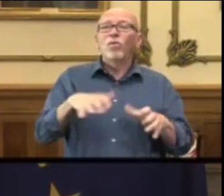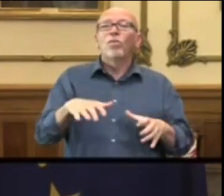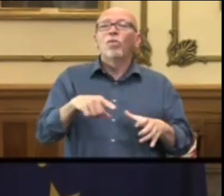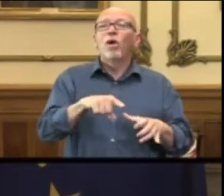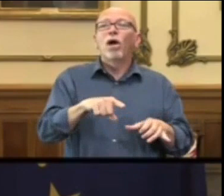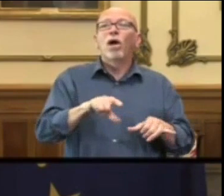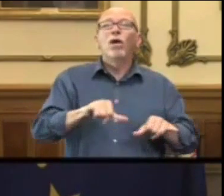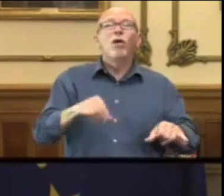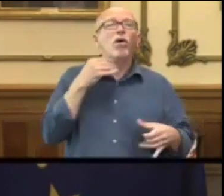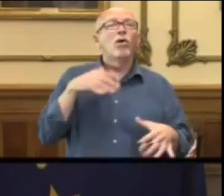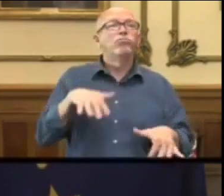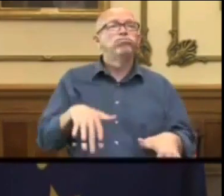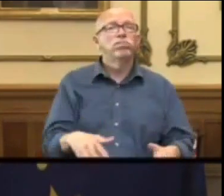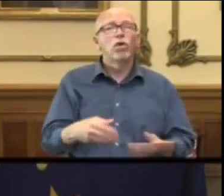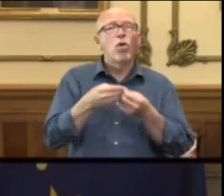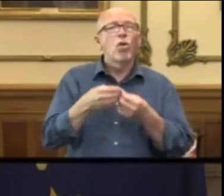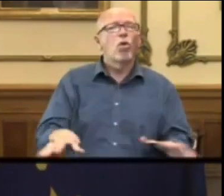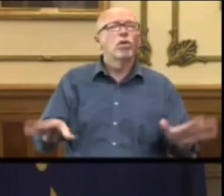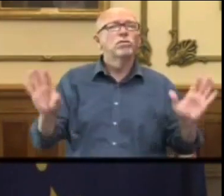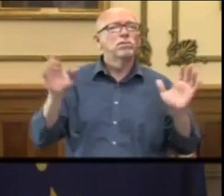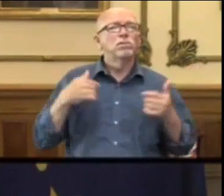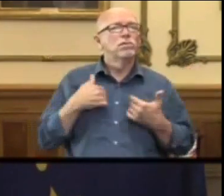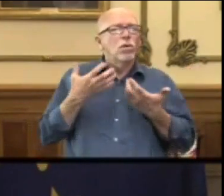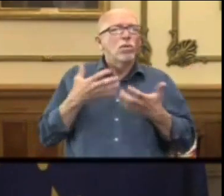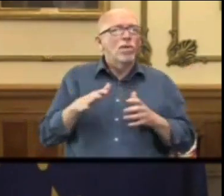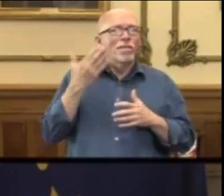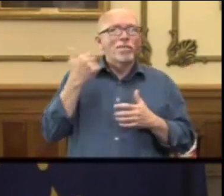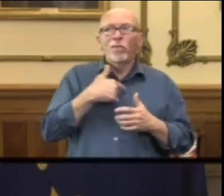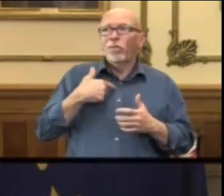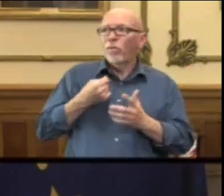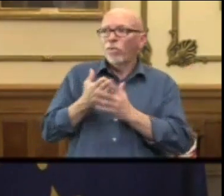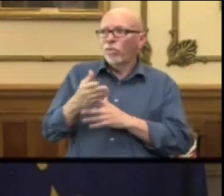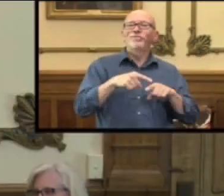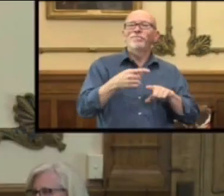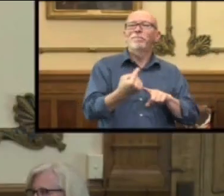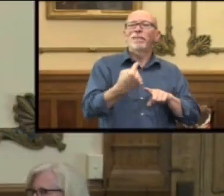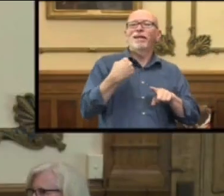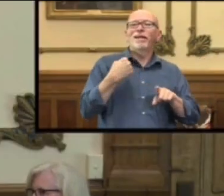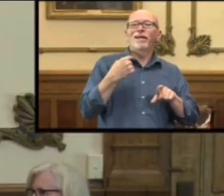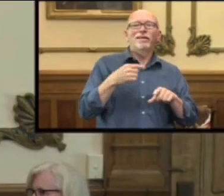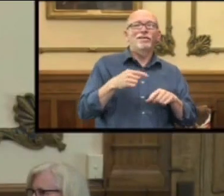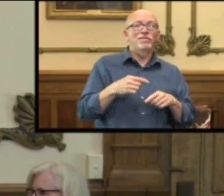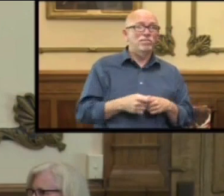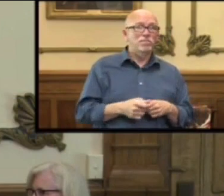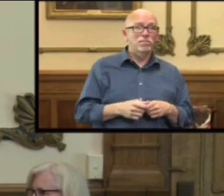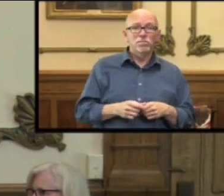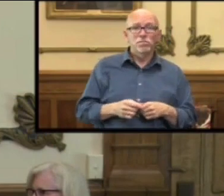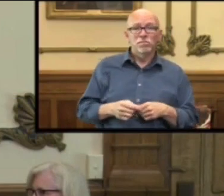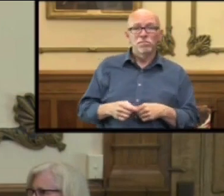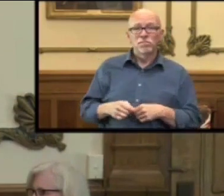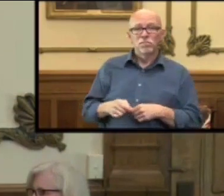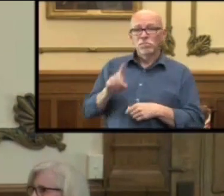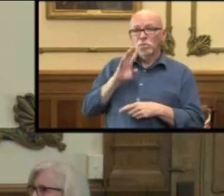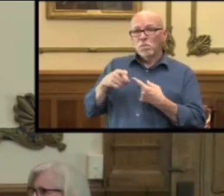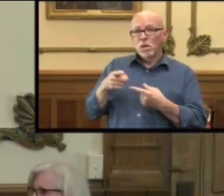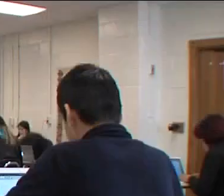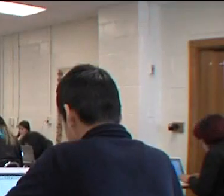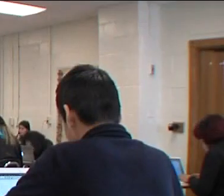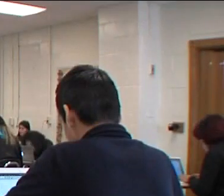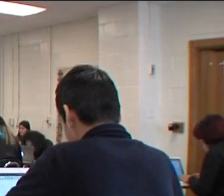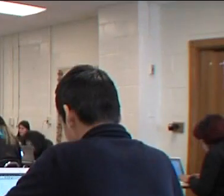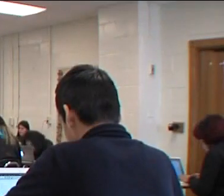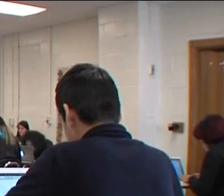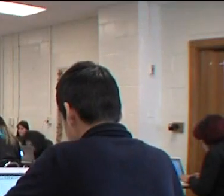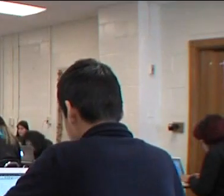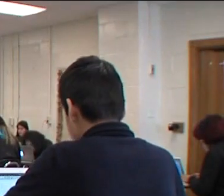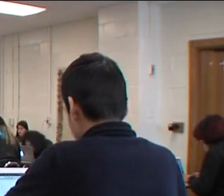be loss there just because we're all going through this the first time. He and Dr. Box say the state likely will not